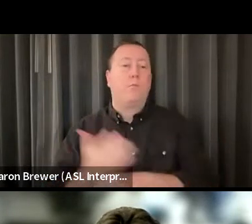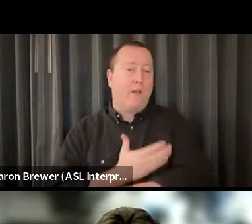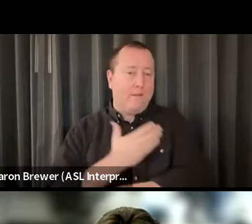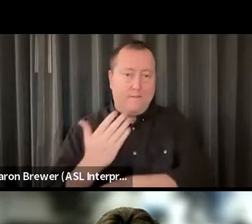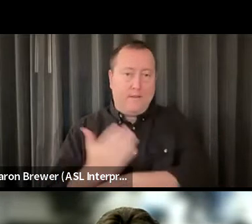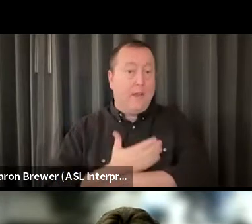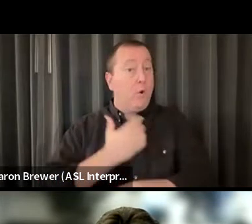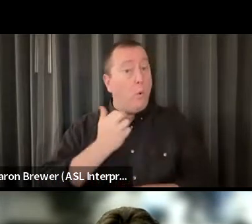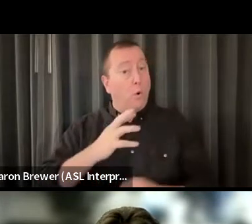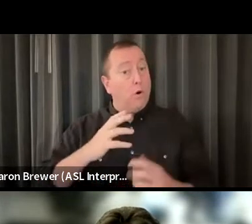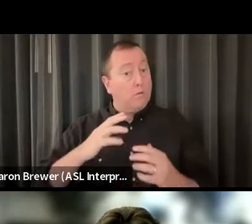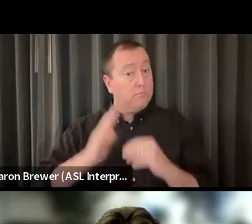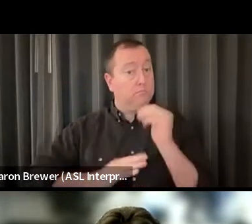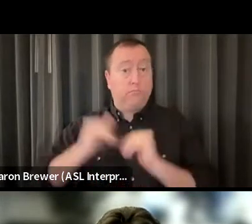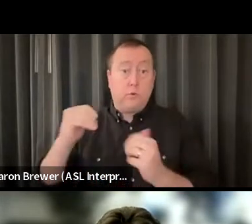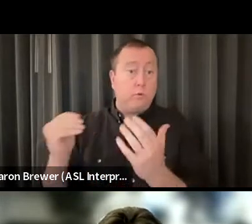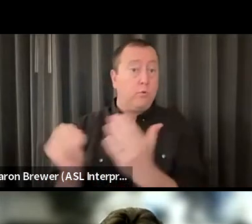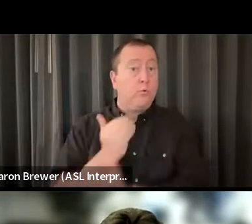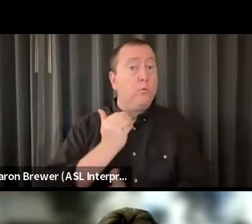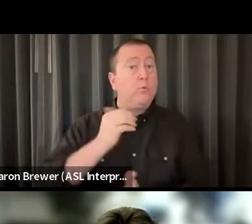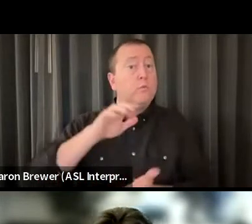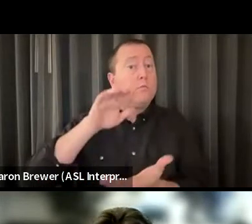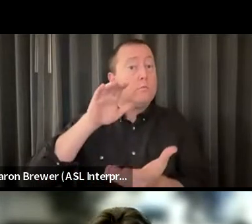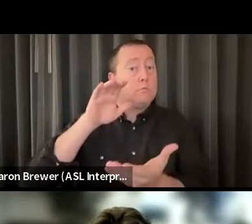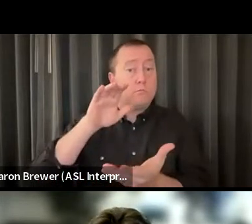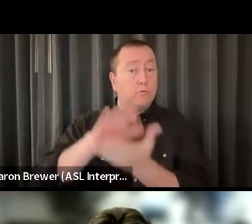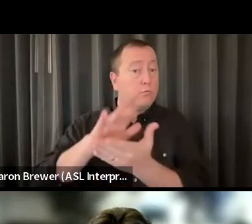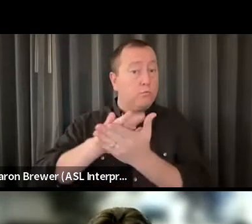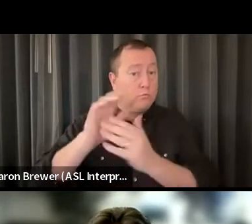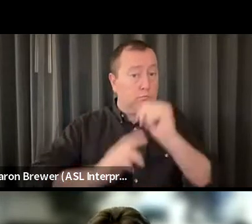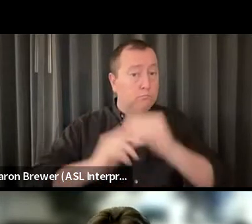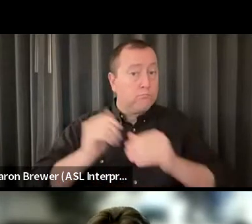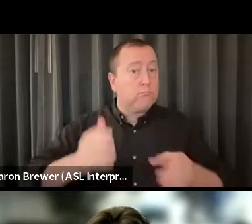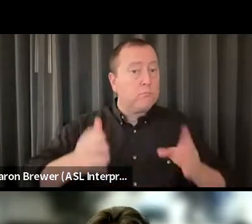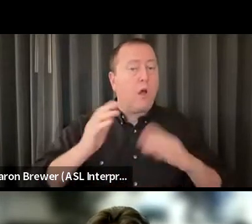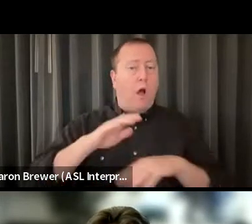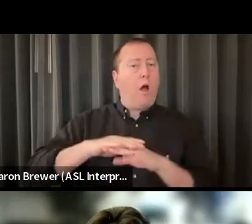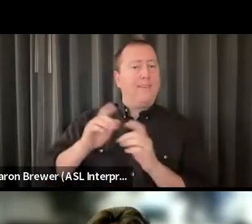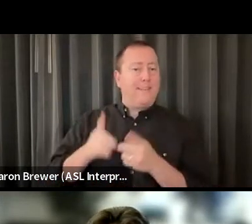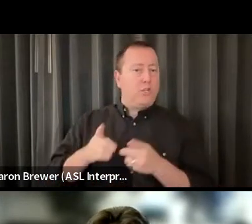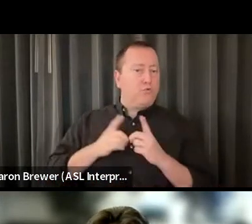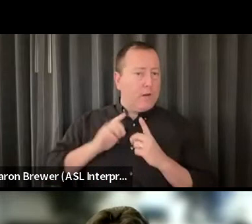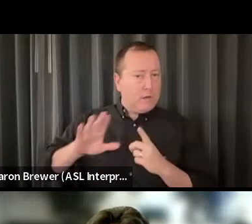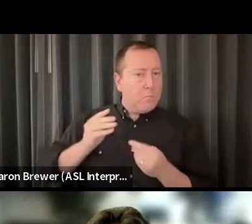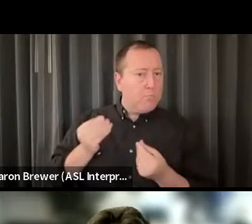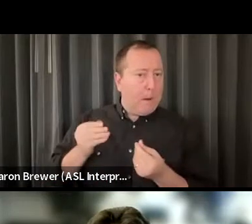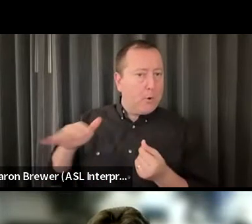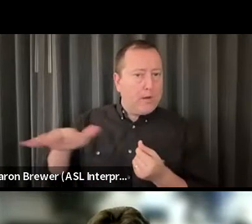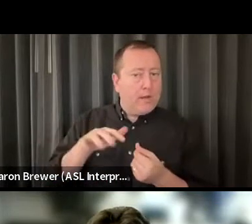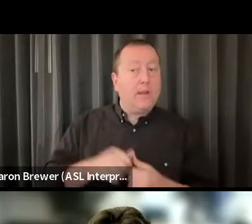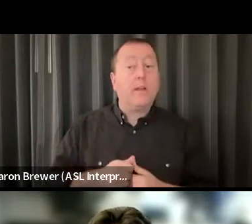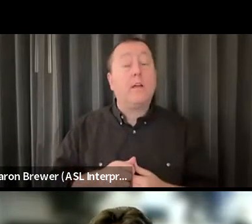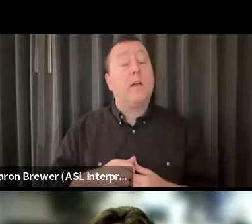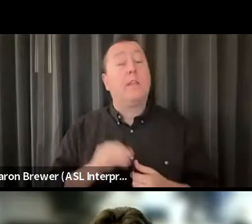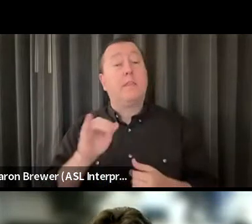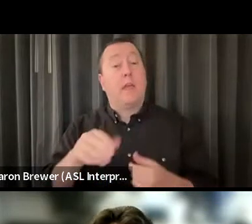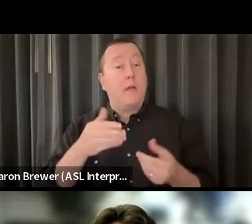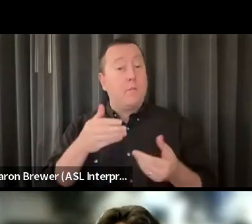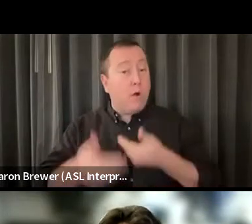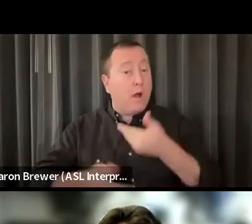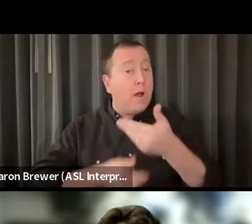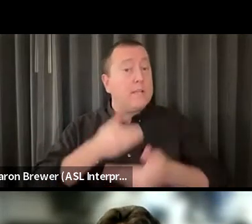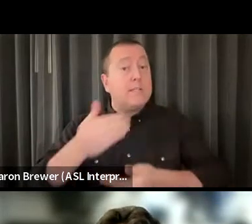new facilities on district property for charter schools. And sometimes this process involves